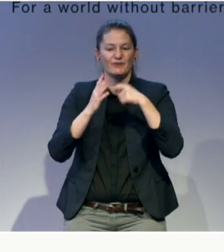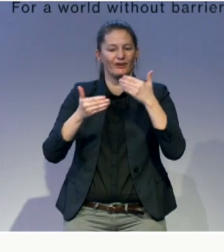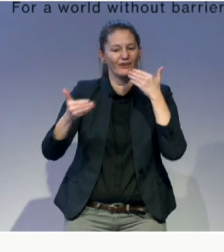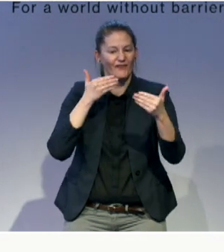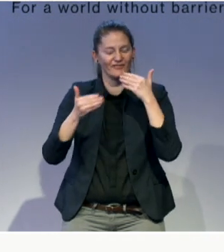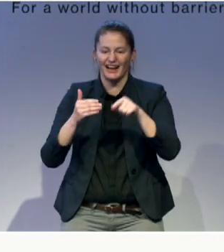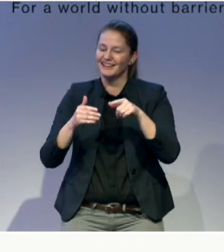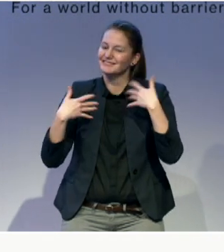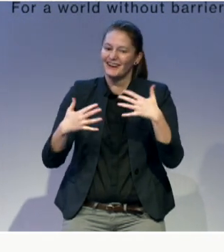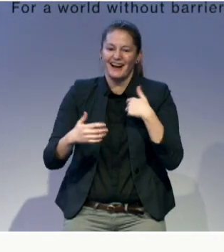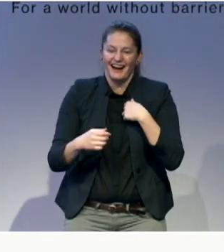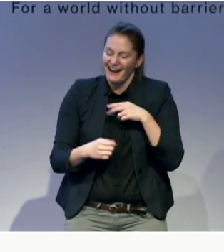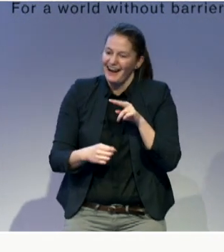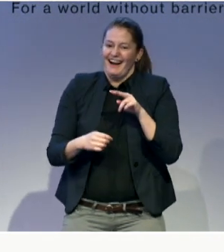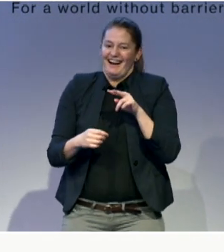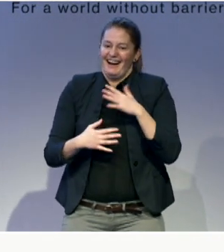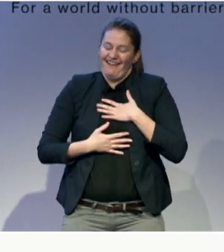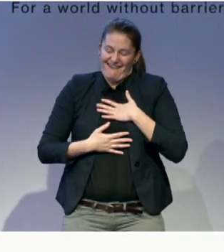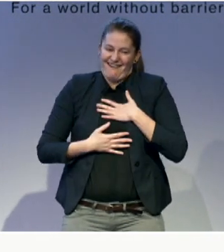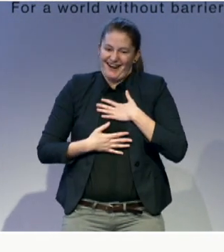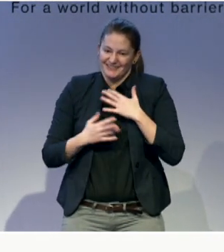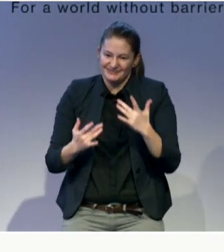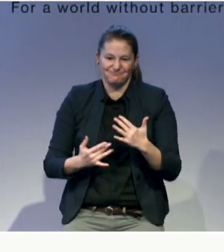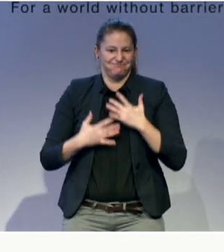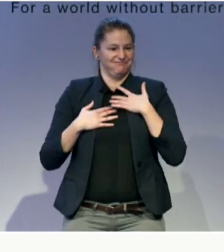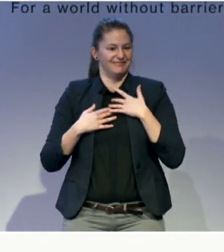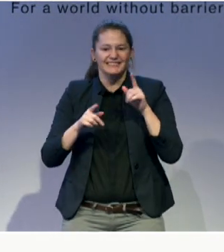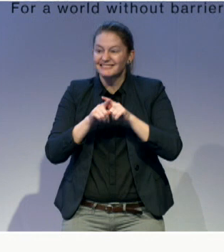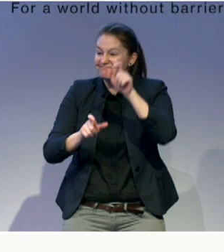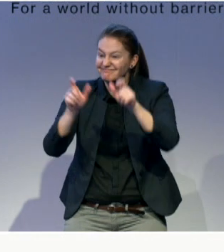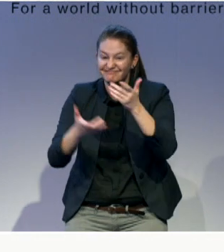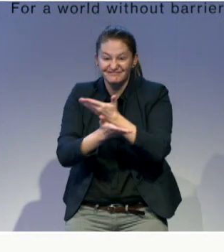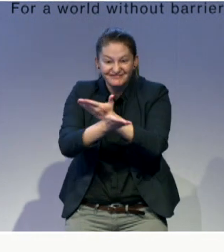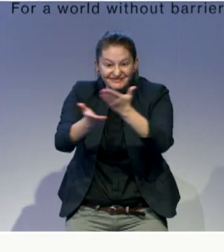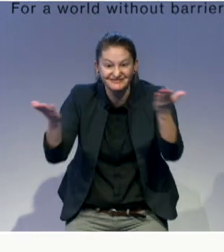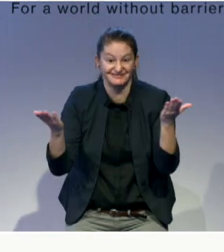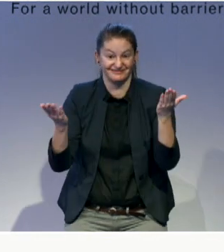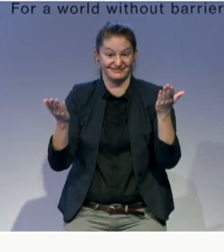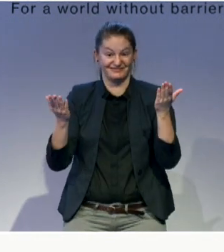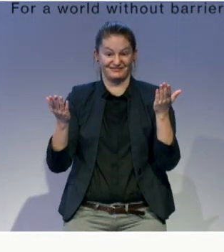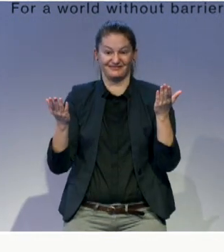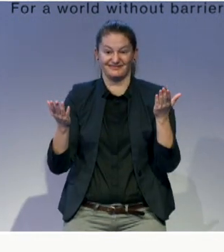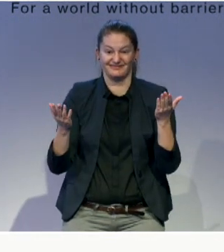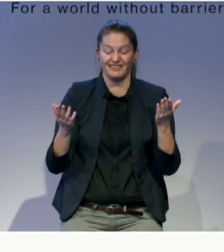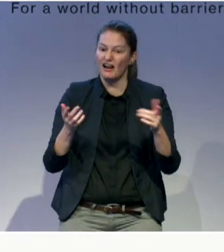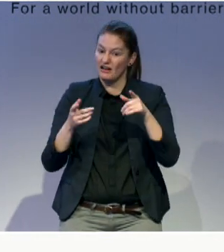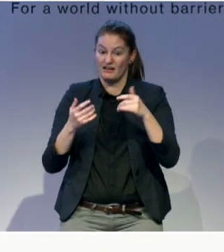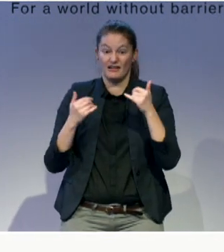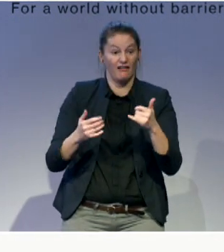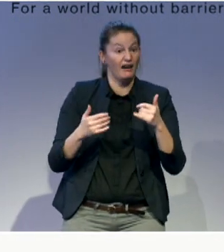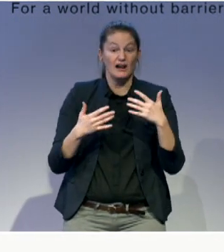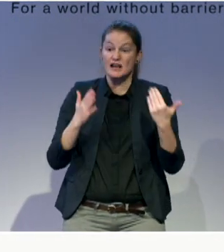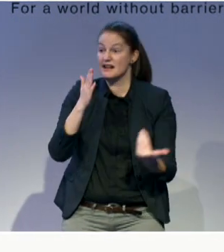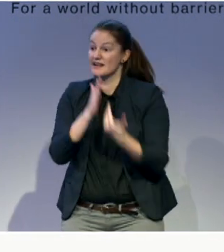you all are here, that we break all our records, and you are fresh again. If